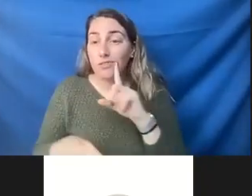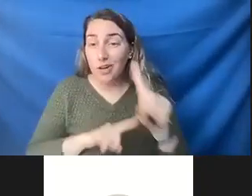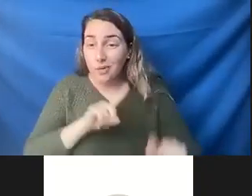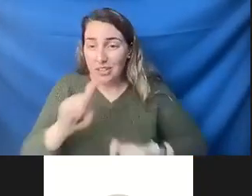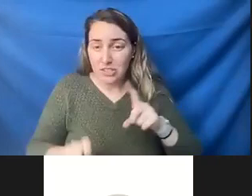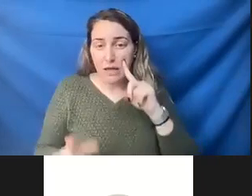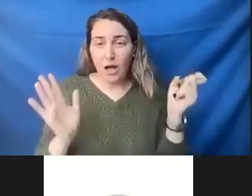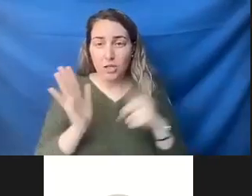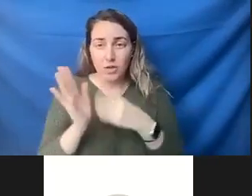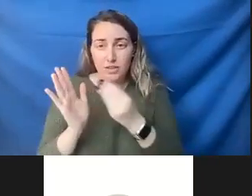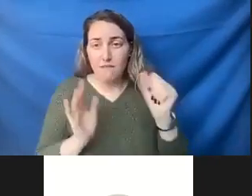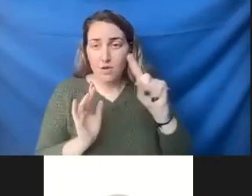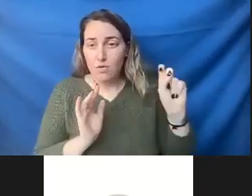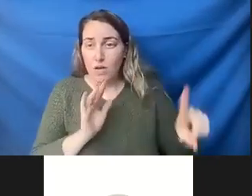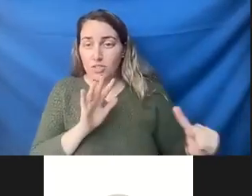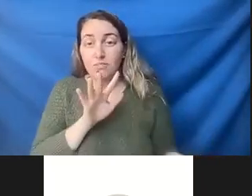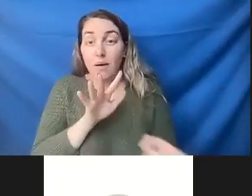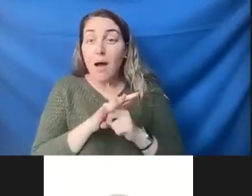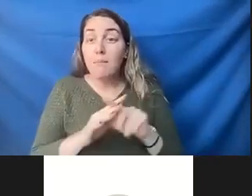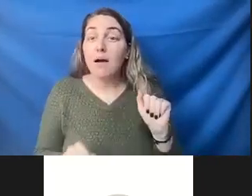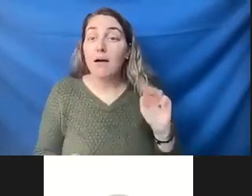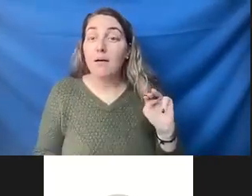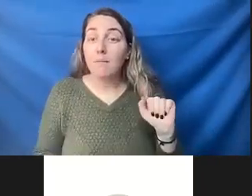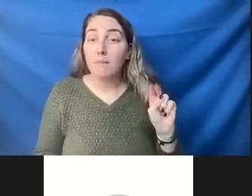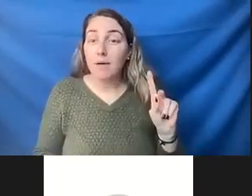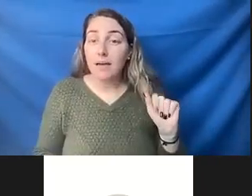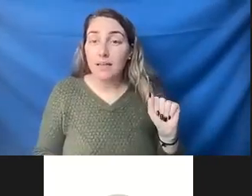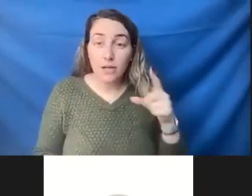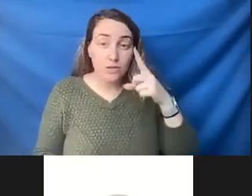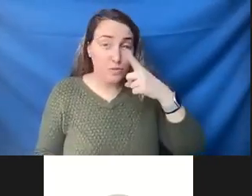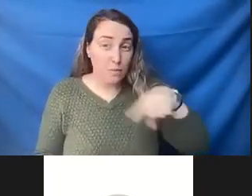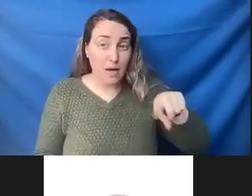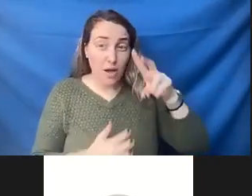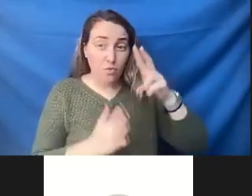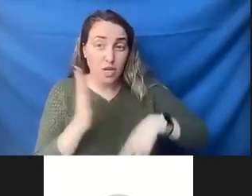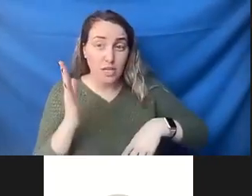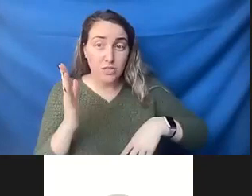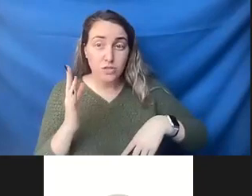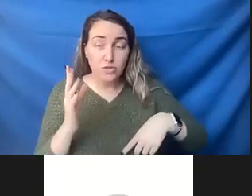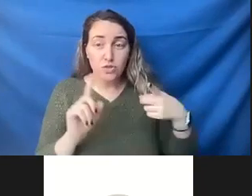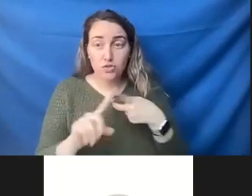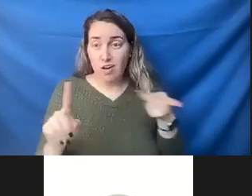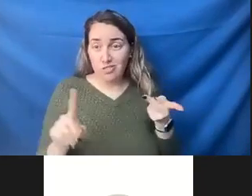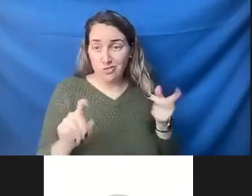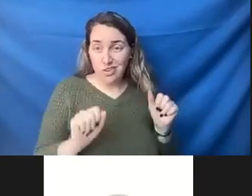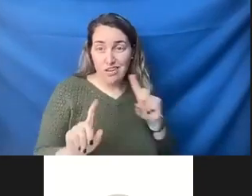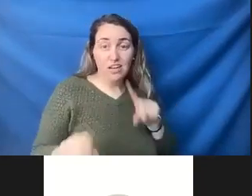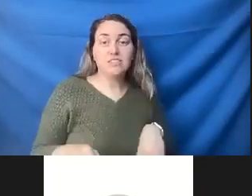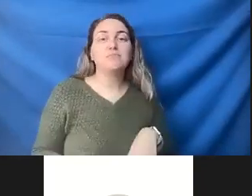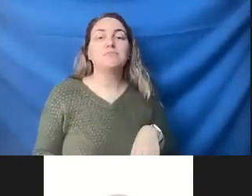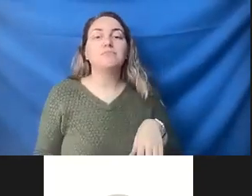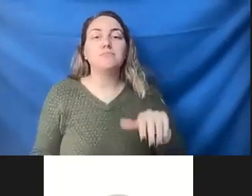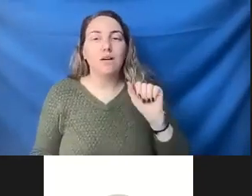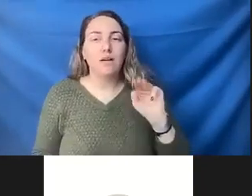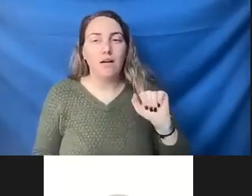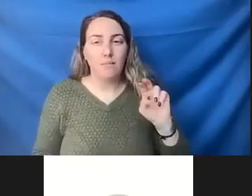questions. Amanda, do you want to read them aloud to Ariel or I to answer? Yeah, sure. And I know we have